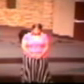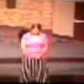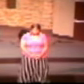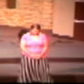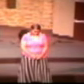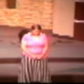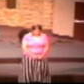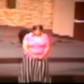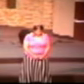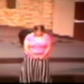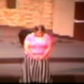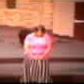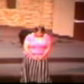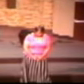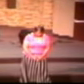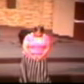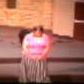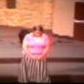In a few moments,